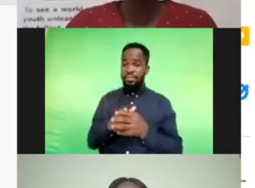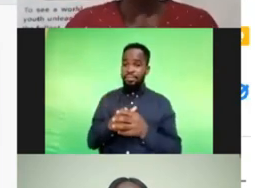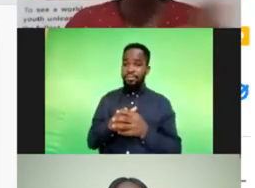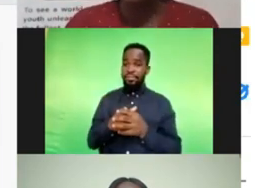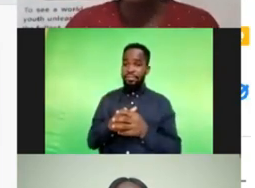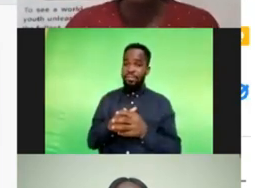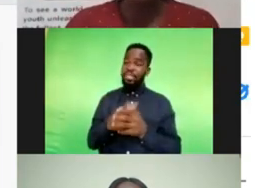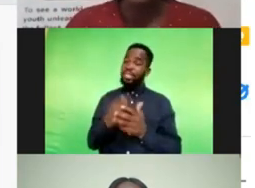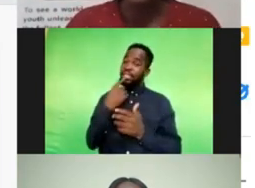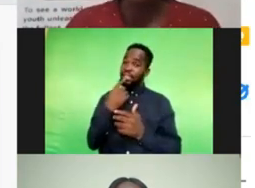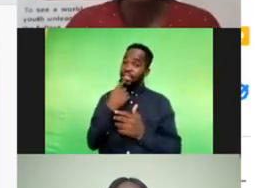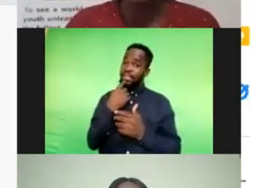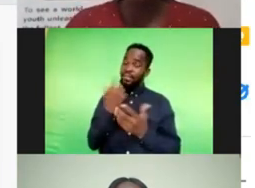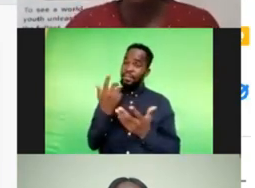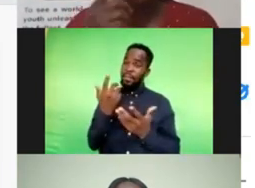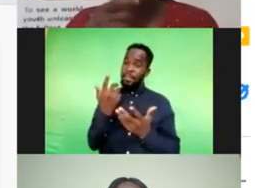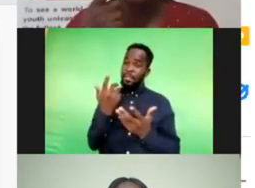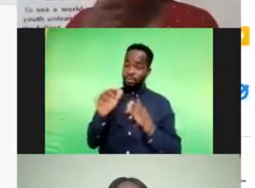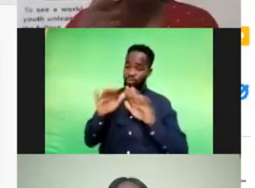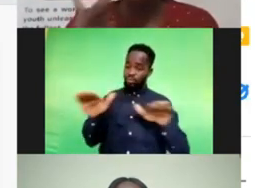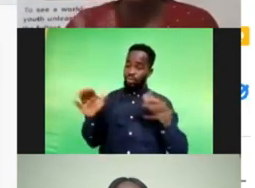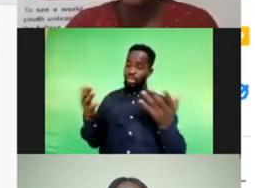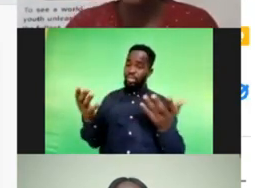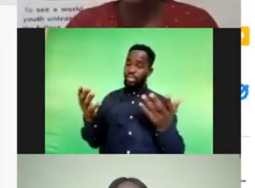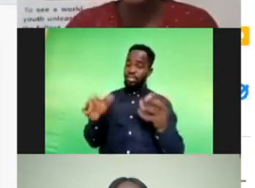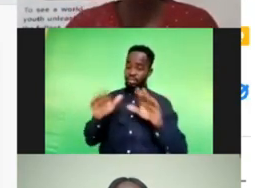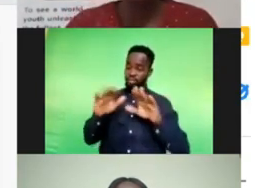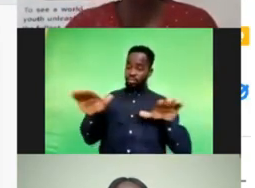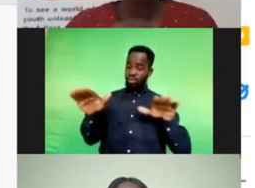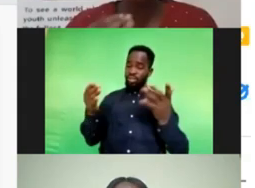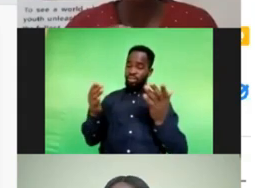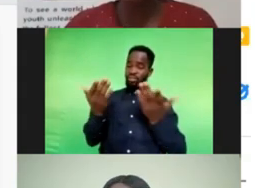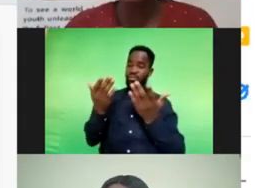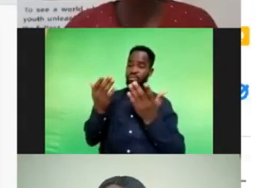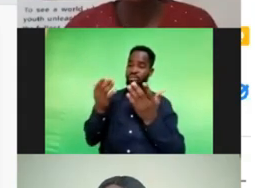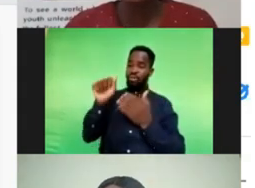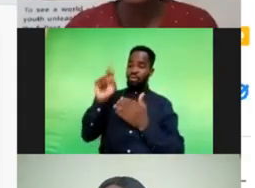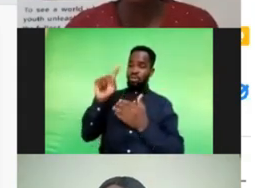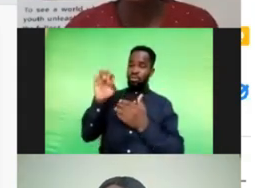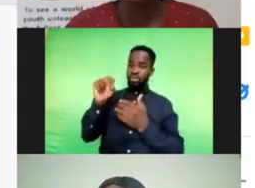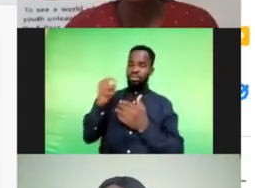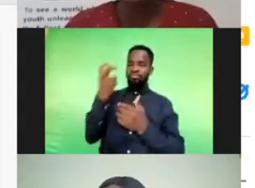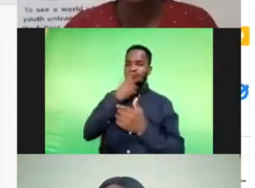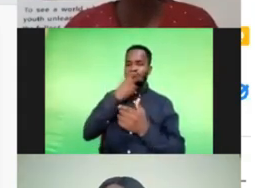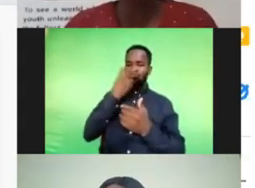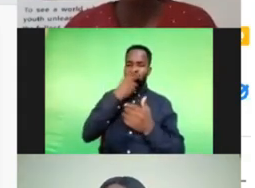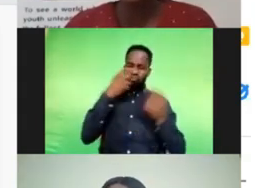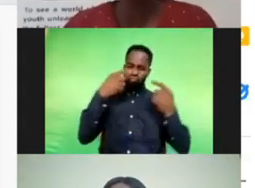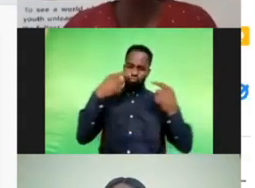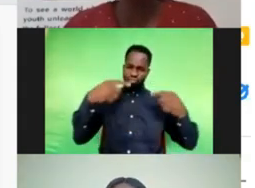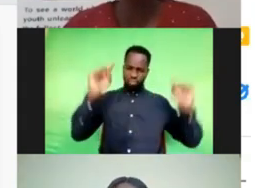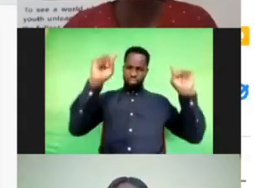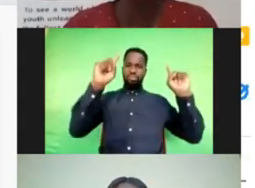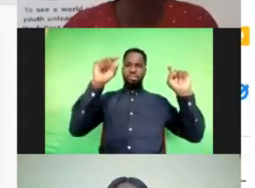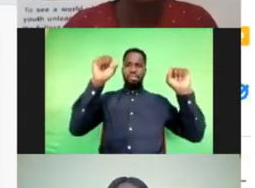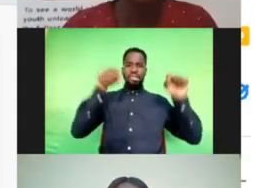even those children with autism who develop speech and become successful in language acquisition, they still